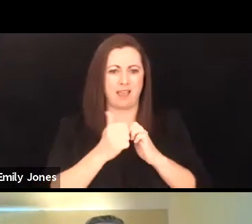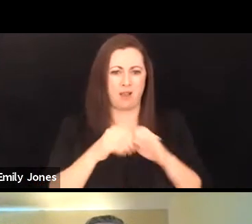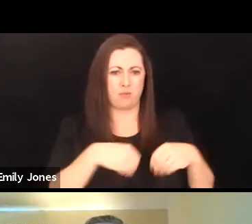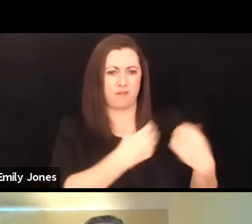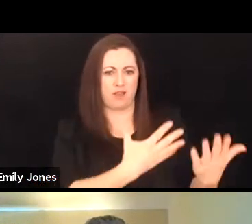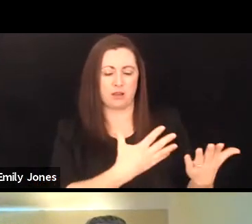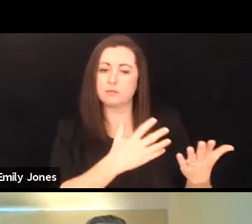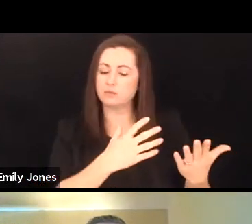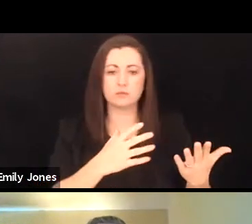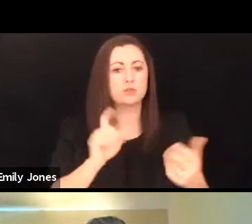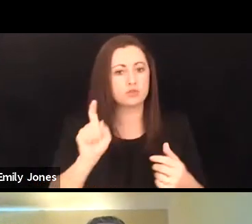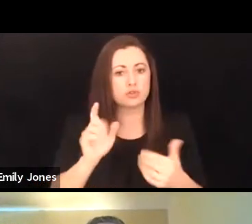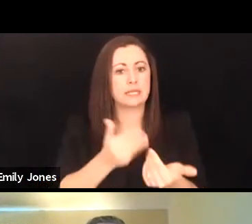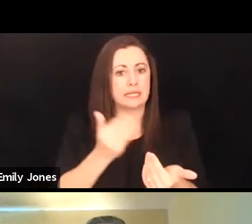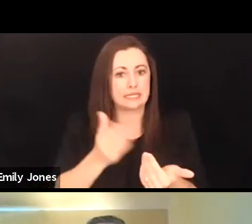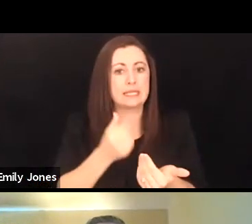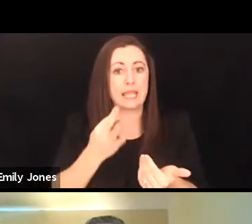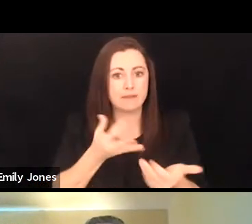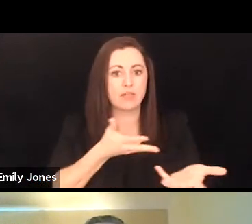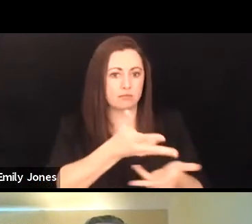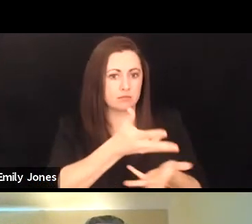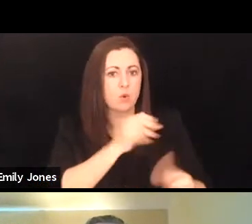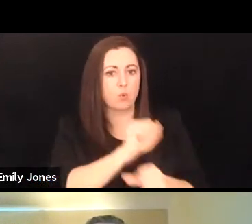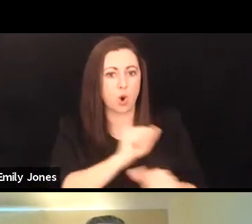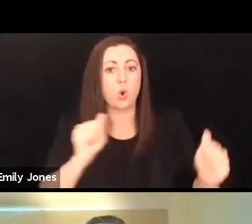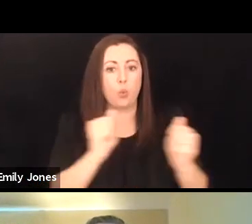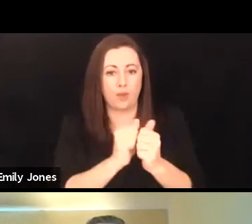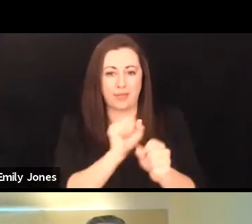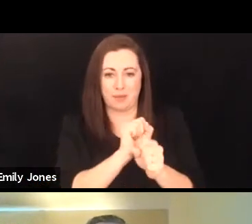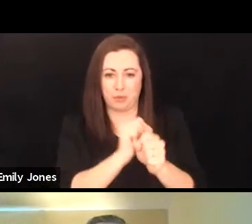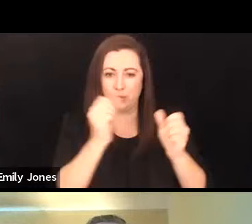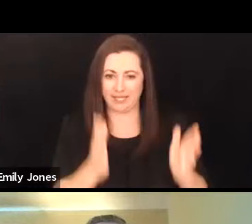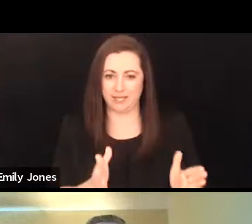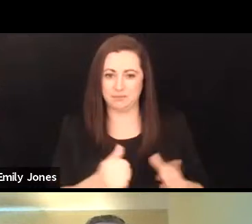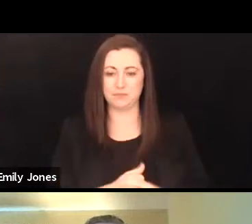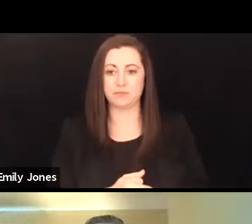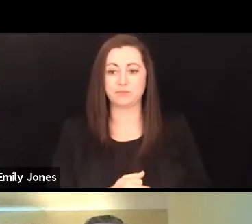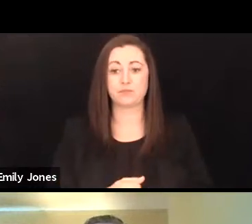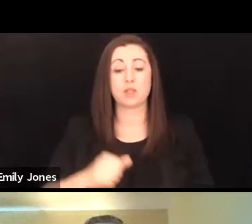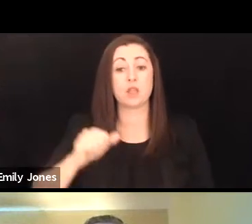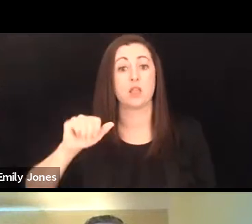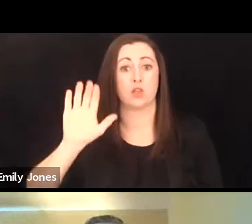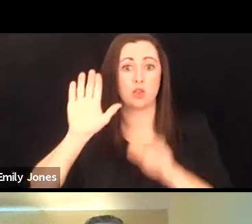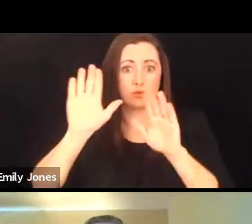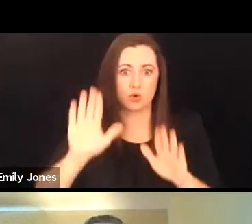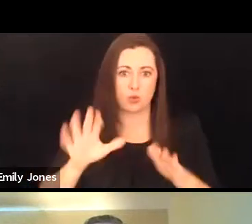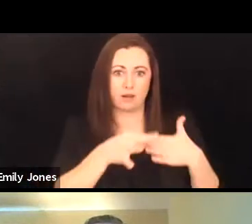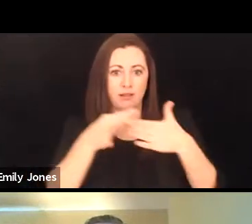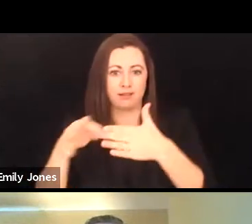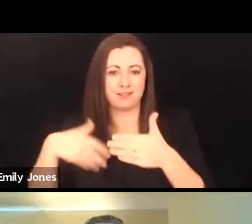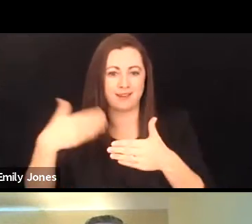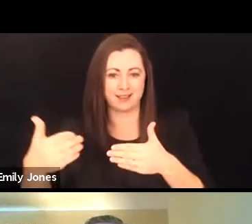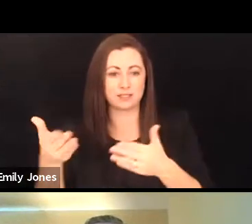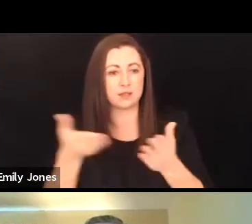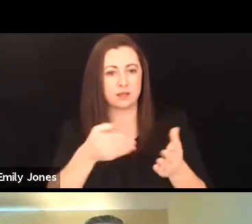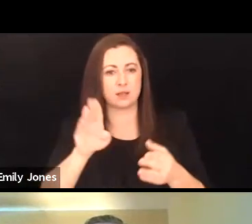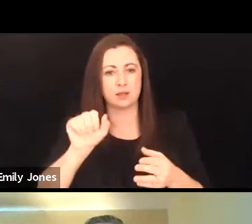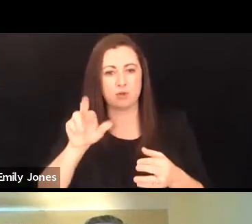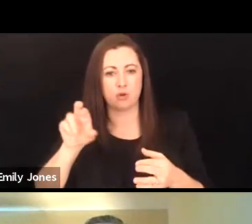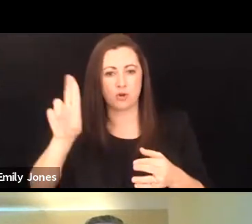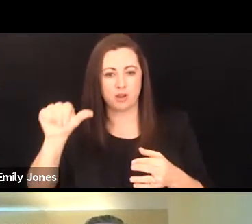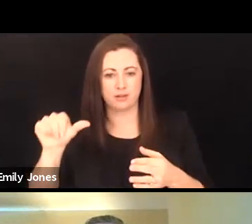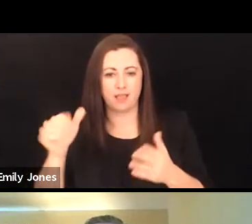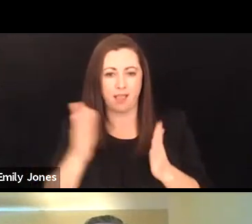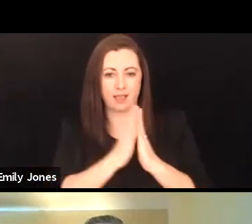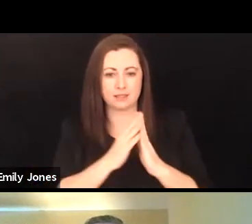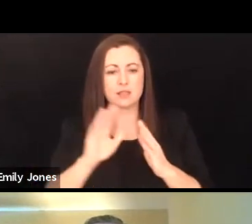happen easily. Mark, that's kind of a perfect segue into the next question. I want to direct this, Barbara, to you. How has being a minority with